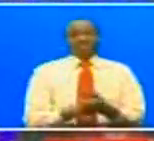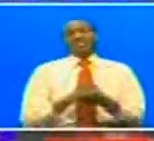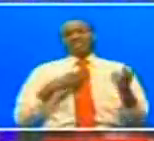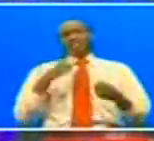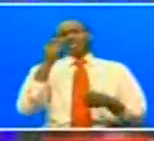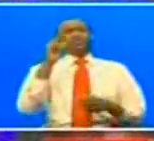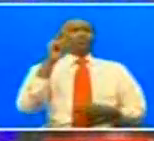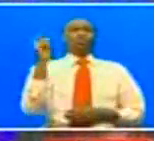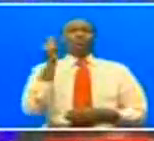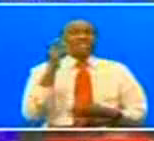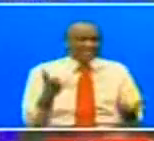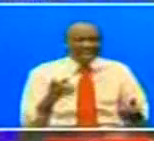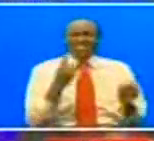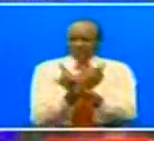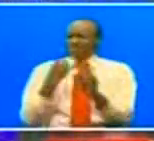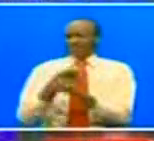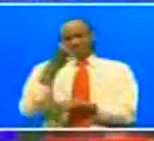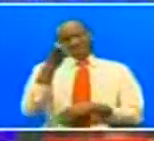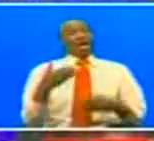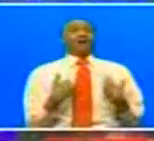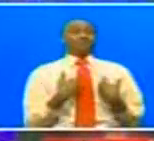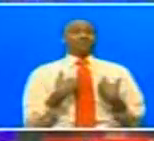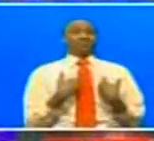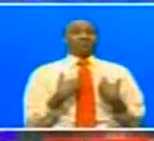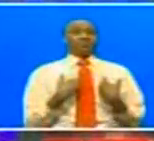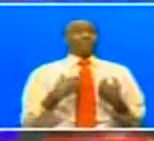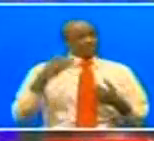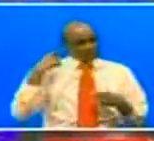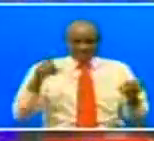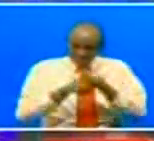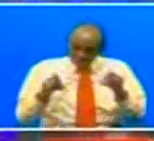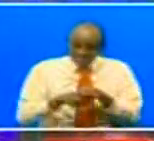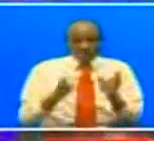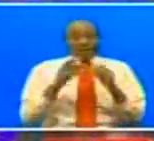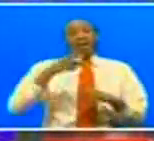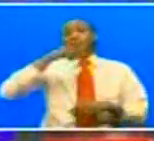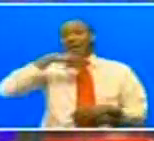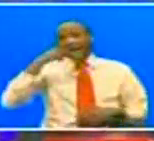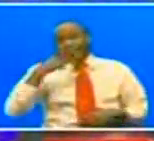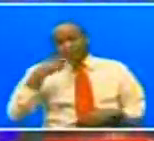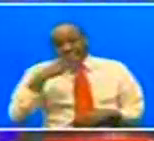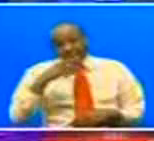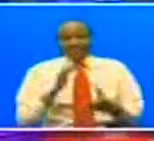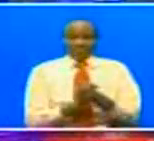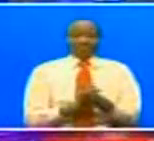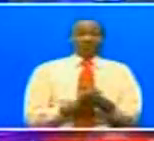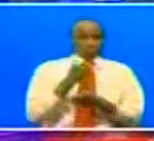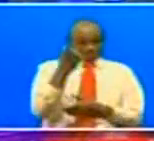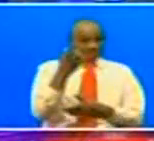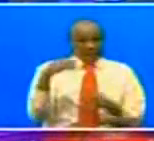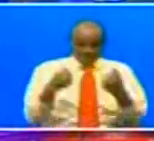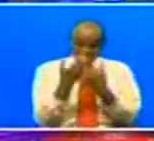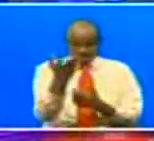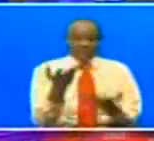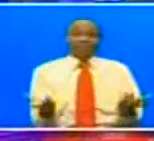advisory against Canada after the awful attack they had against their parliament buildings. We did the same in Paris. With Charlie Hebdo? Charlie Hebdo. Another